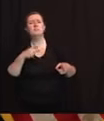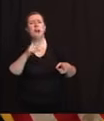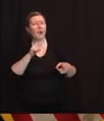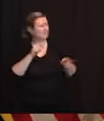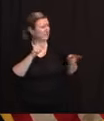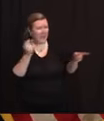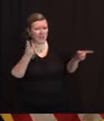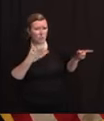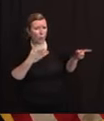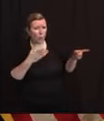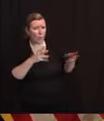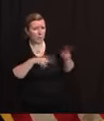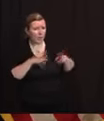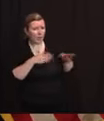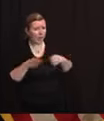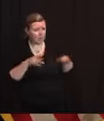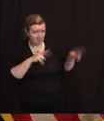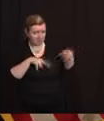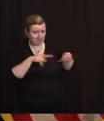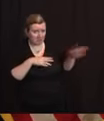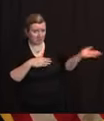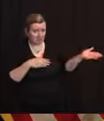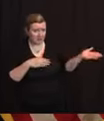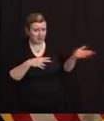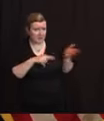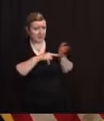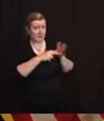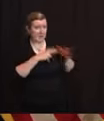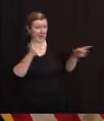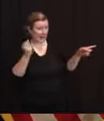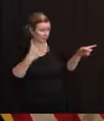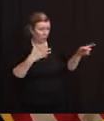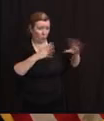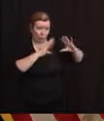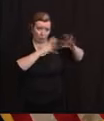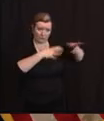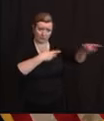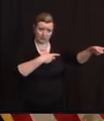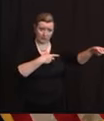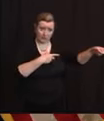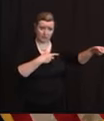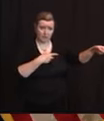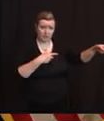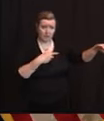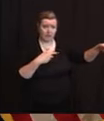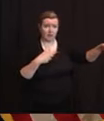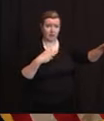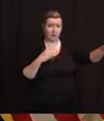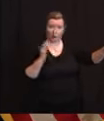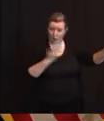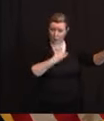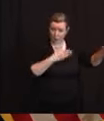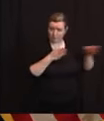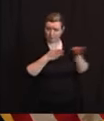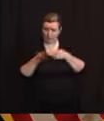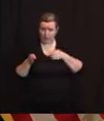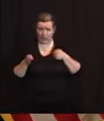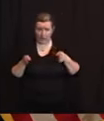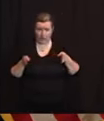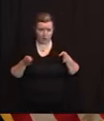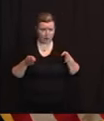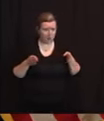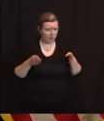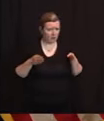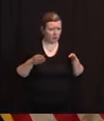just any plan that the industry's put forward, but also our independent plans. I don't believe we've got a subcommittee focused on